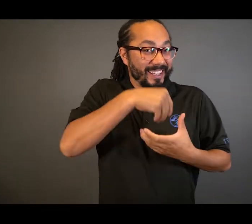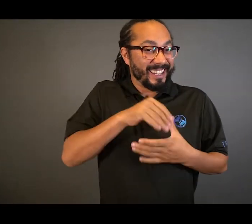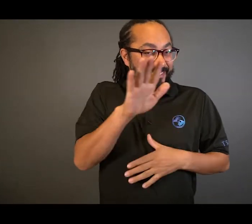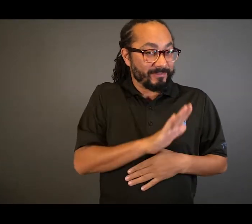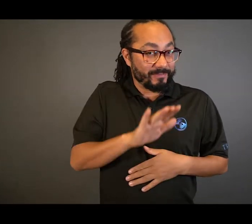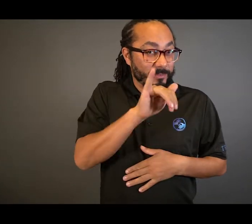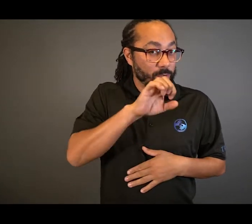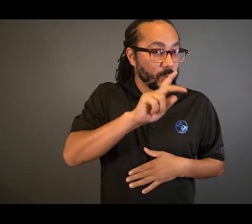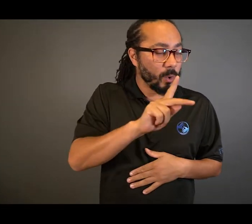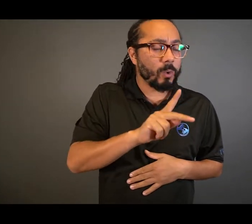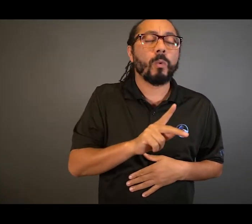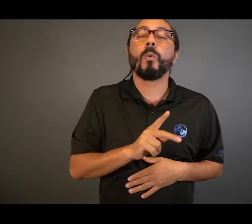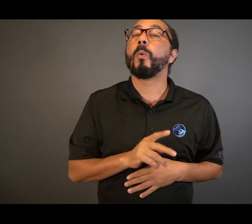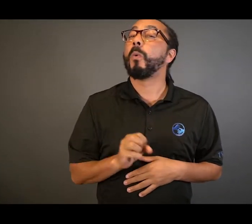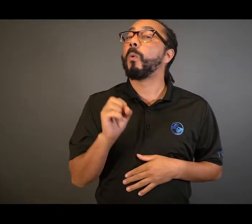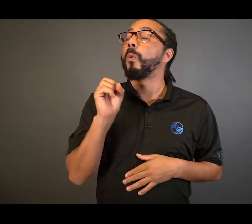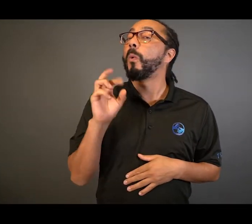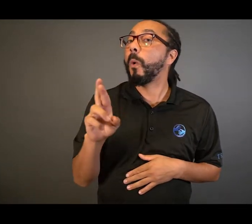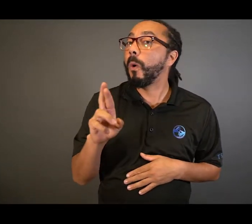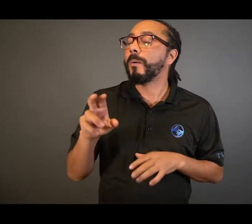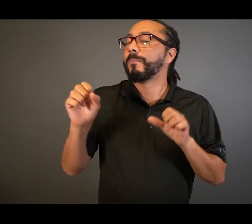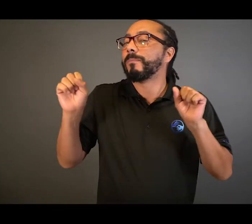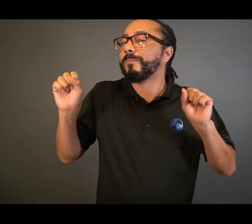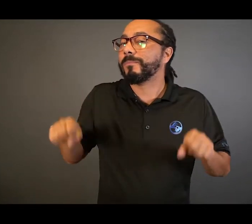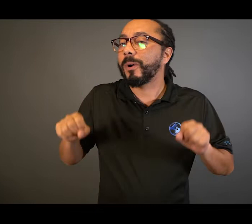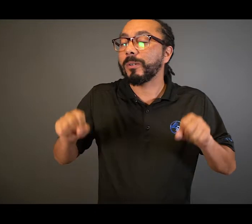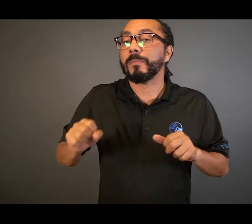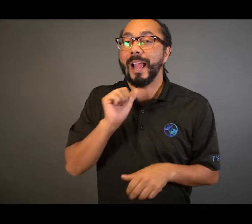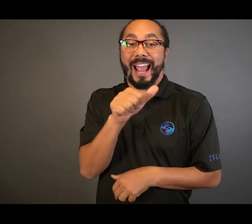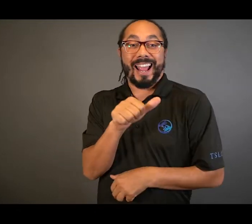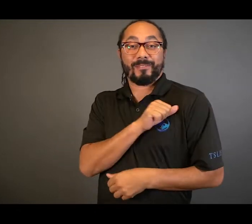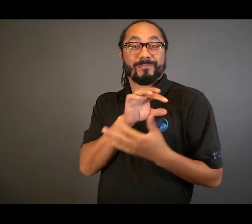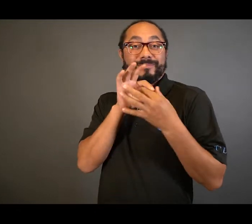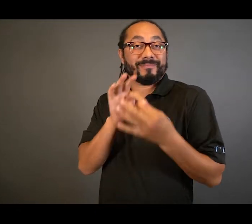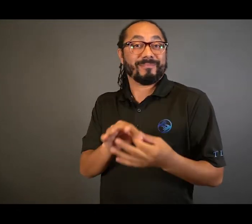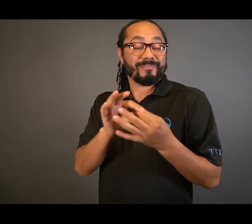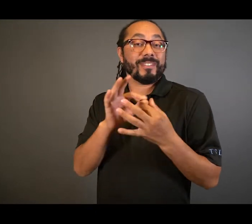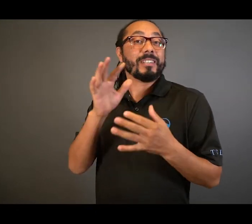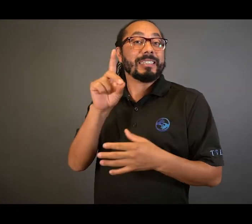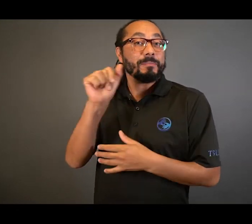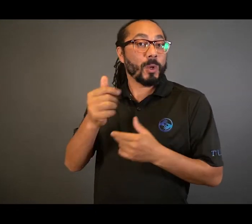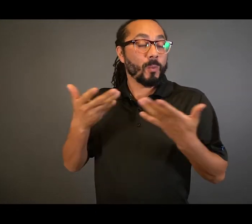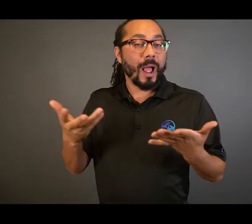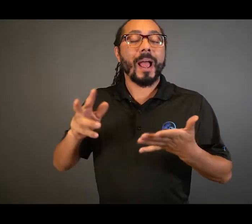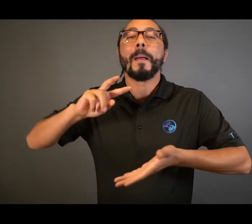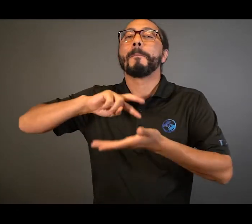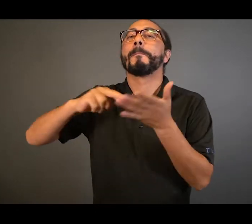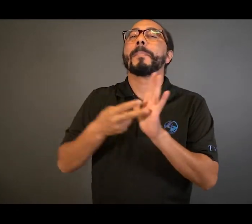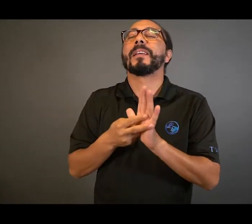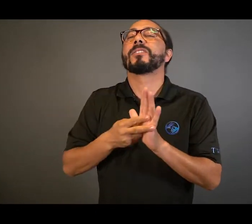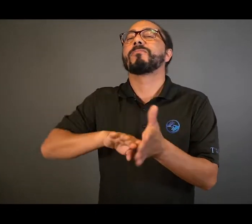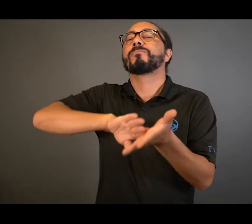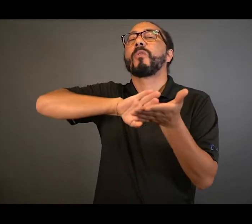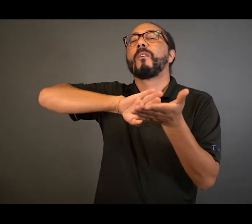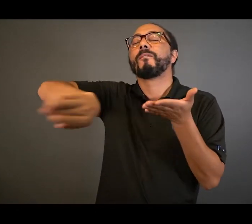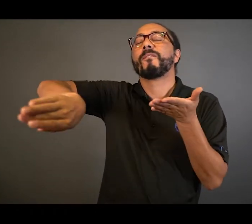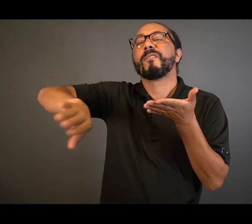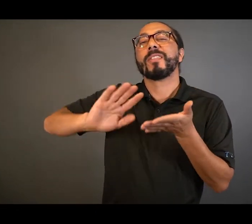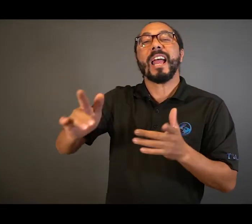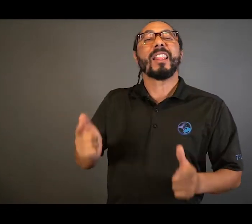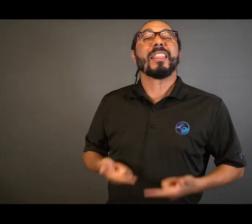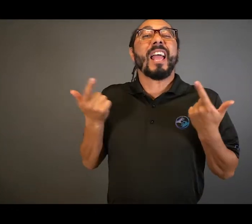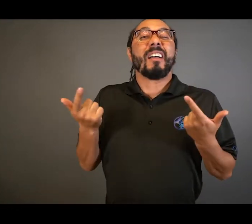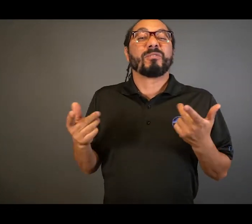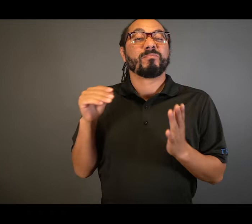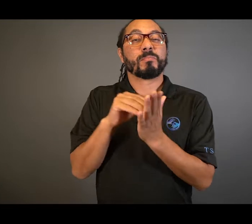the time, or more likely, the collective attitudes around disability fostered an environment that